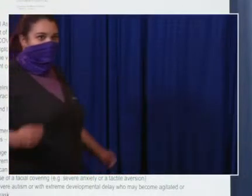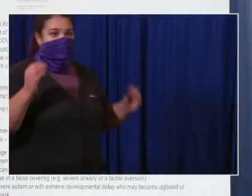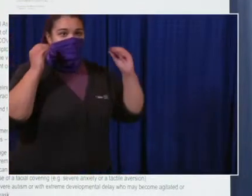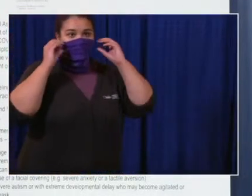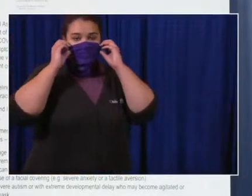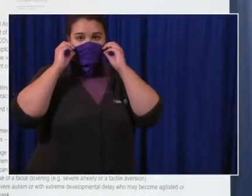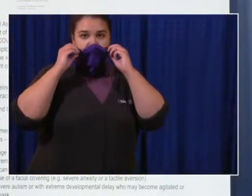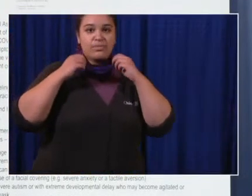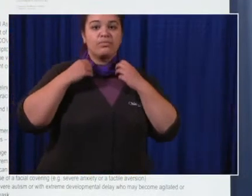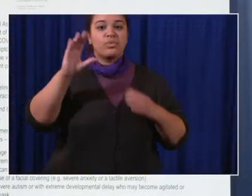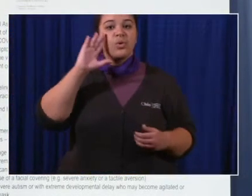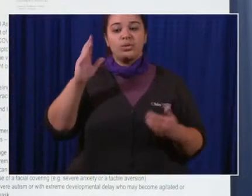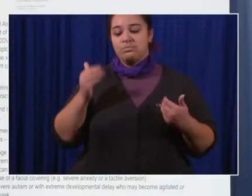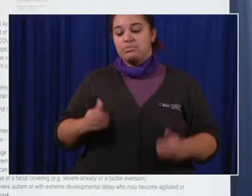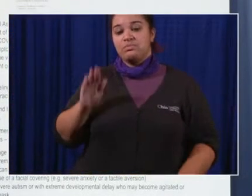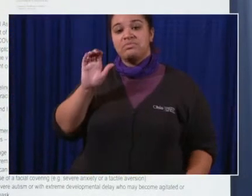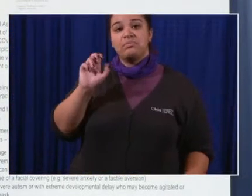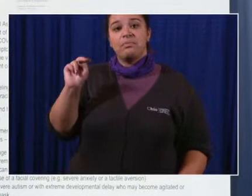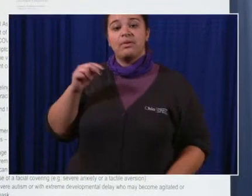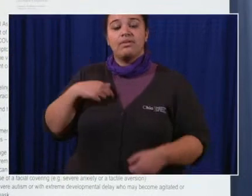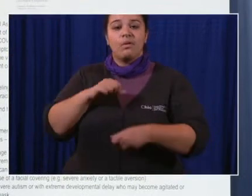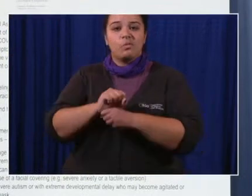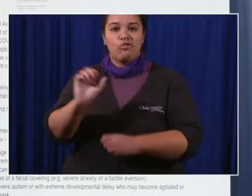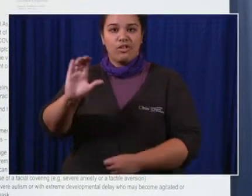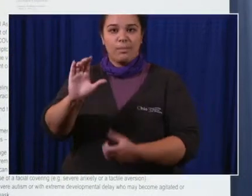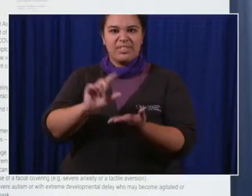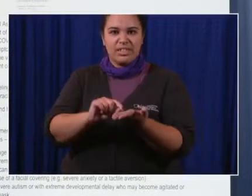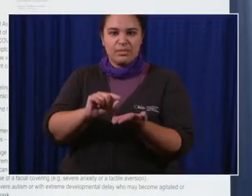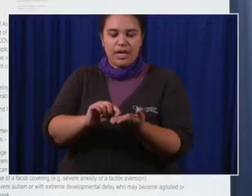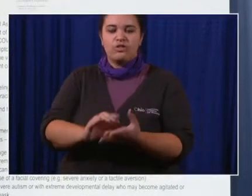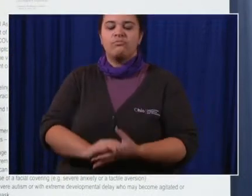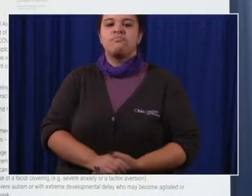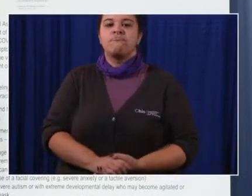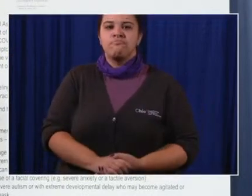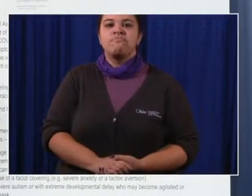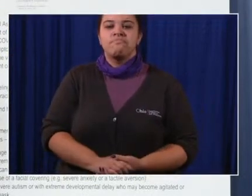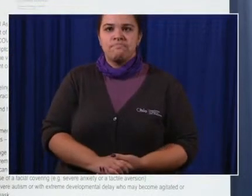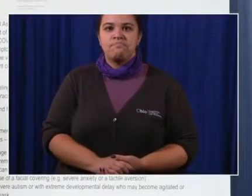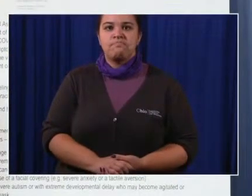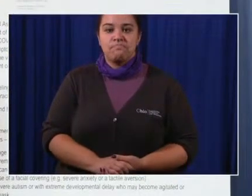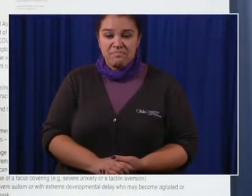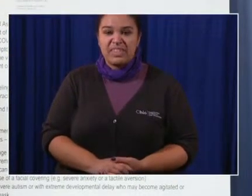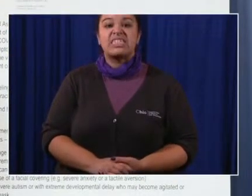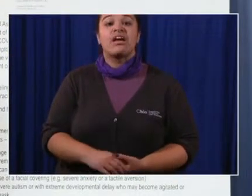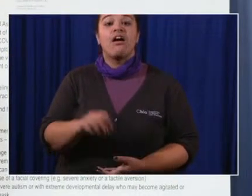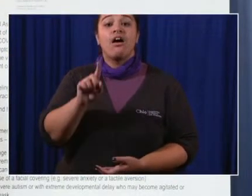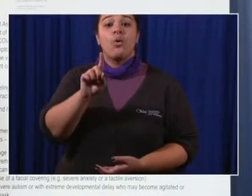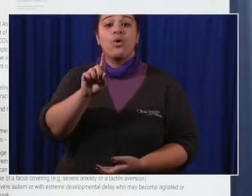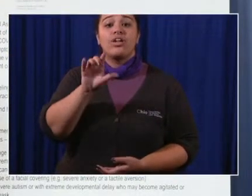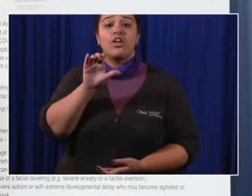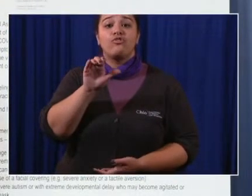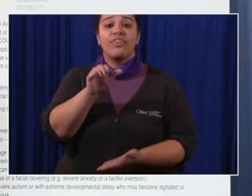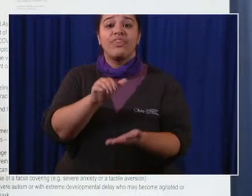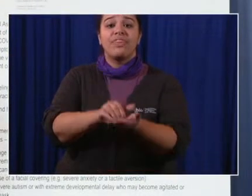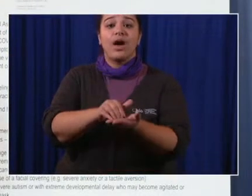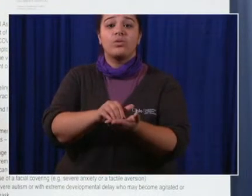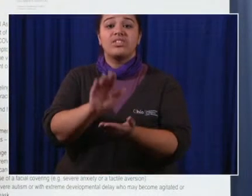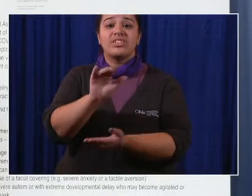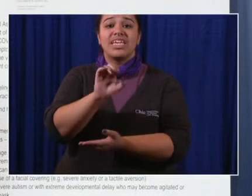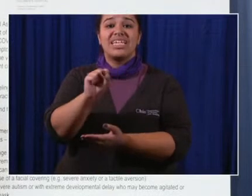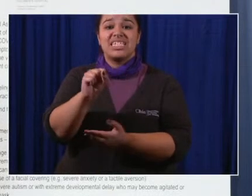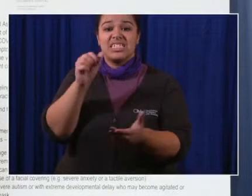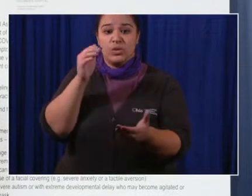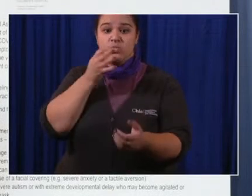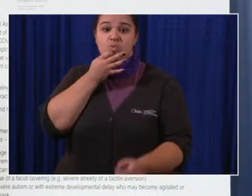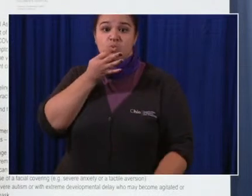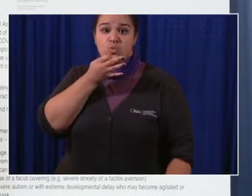Hi, Governor. Max Philby with the Columbus Dispatch. It appears that we're going to be nearing 100,000 cases in the coming days. So I wanted to